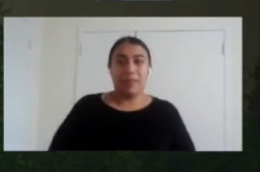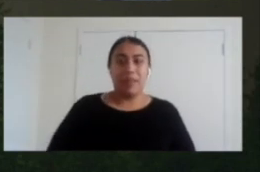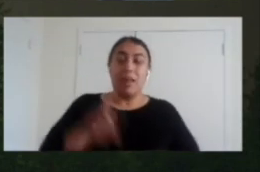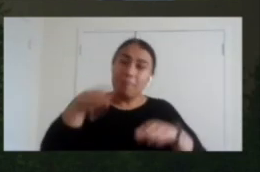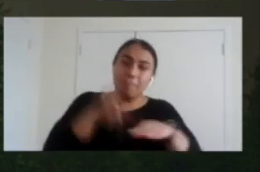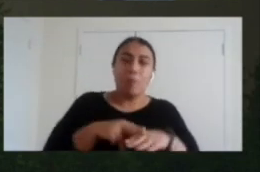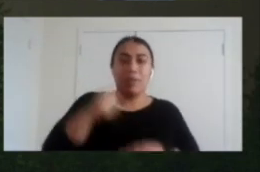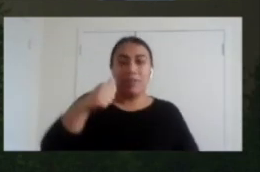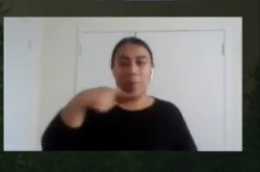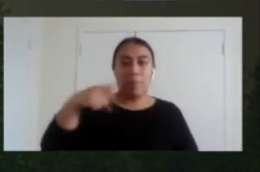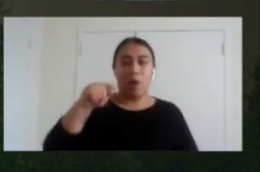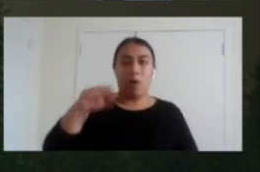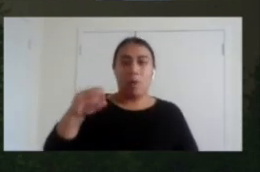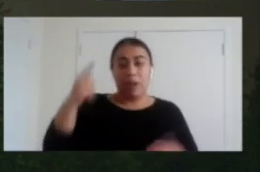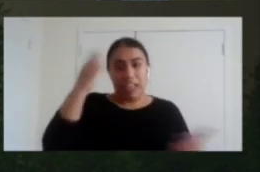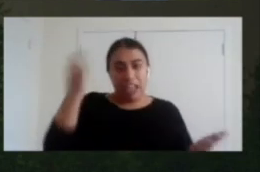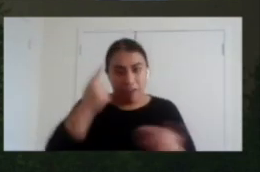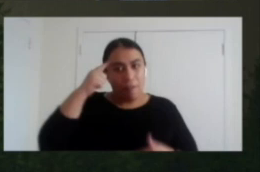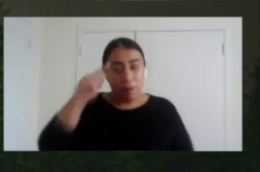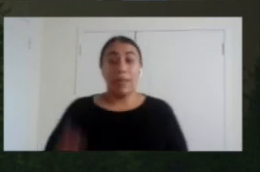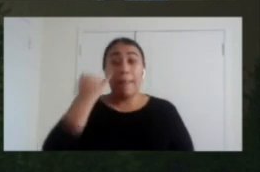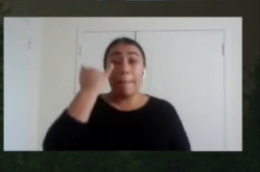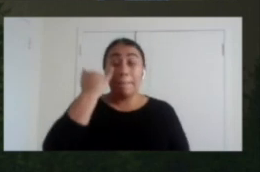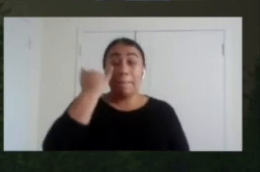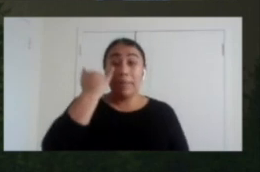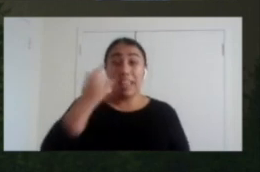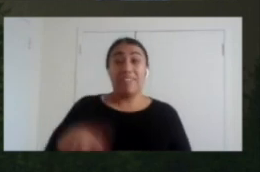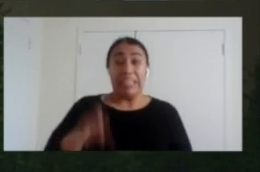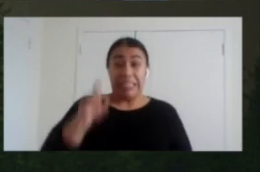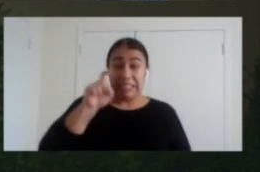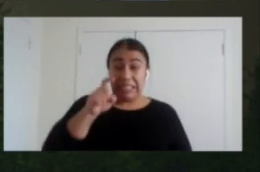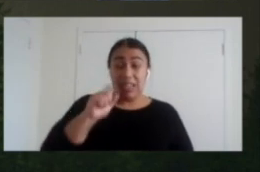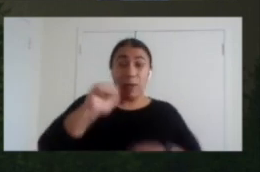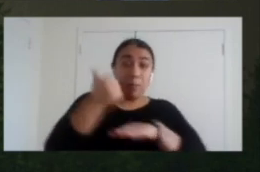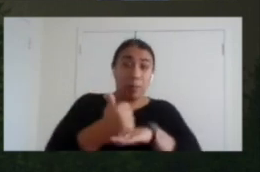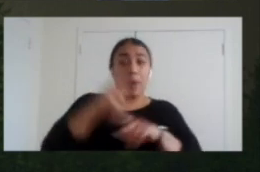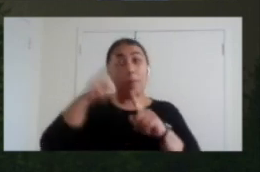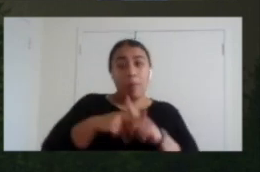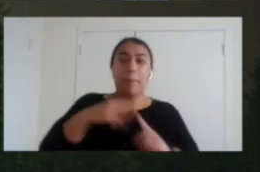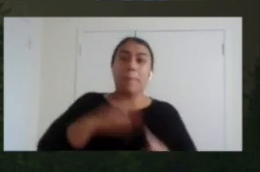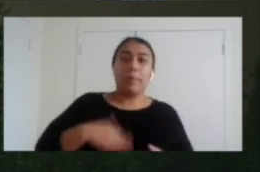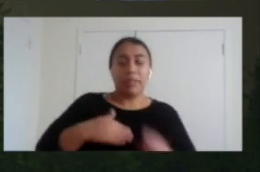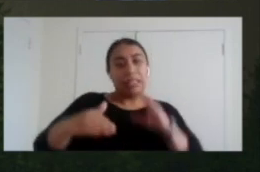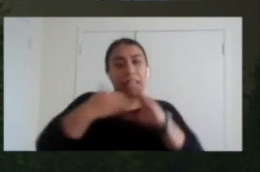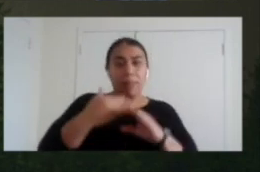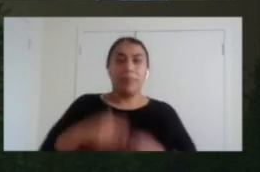purposes. If you are considering medical cannabis as a treatment option, we're always here to help support you 7 days a week,